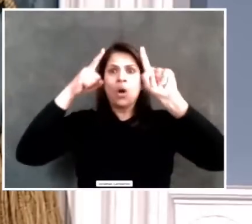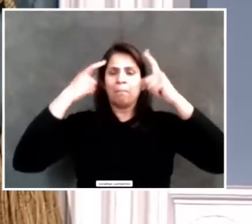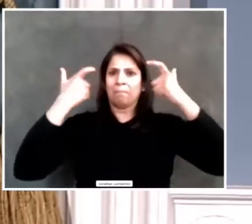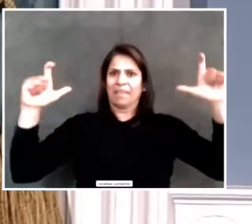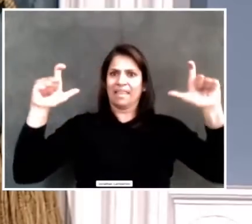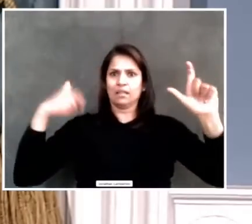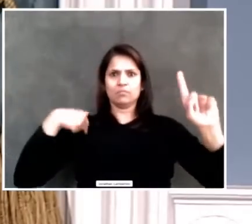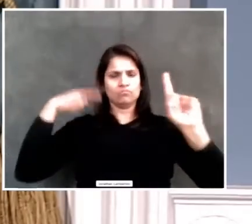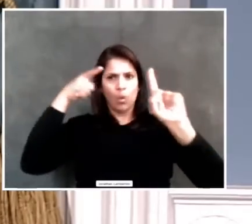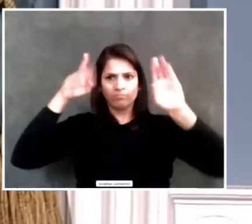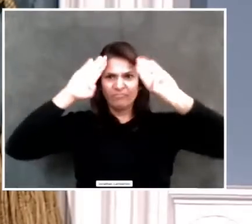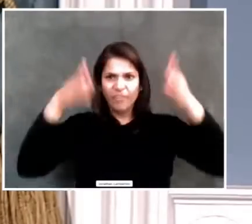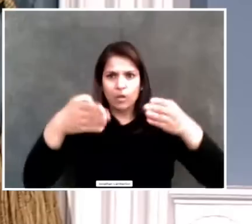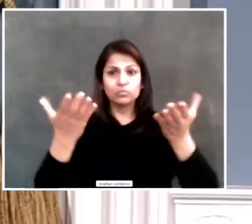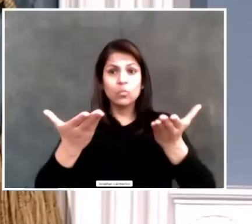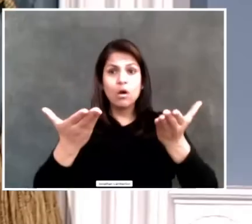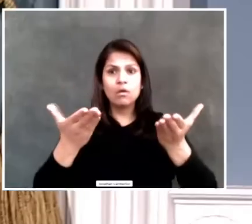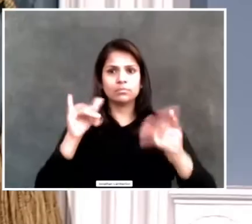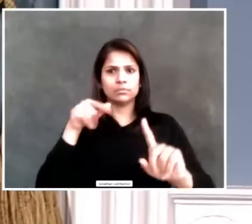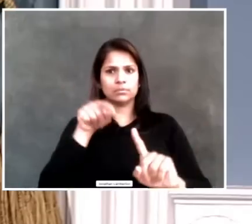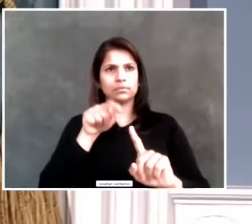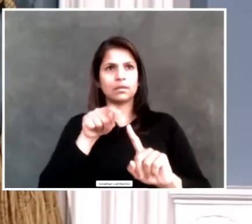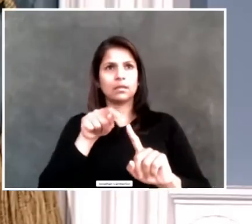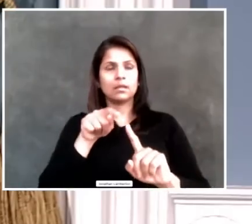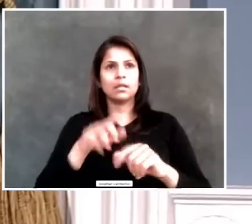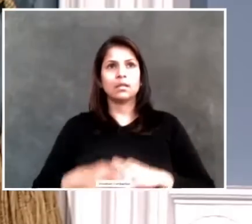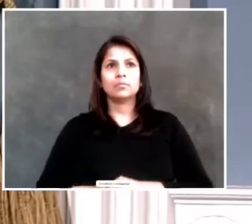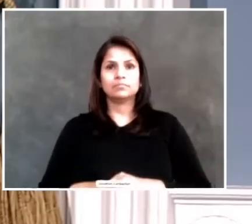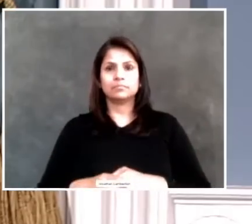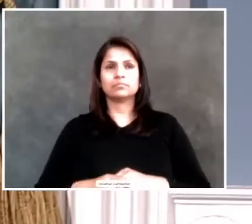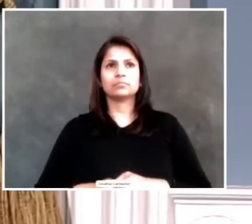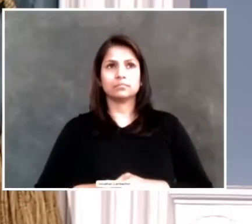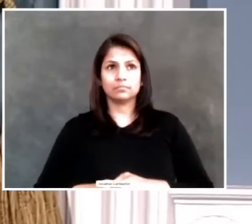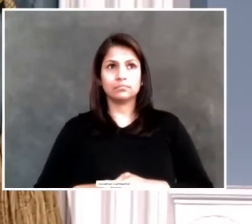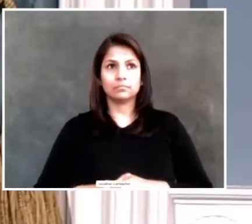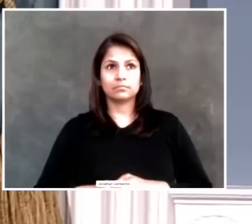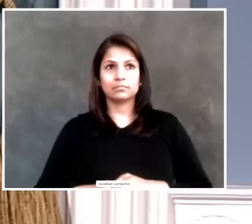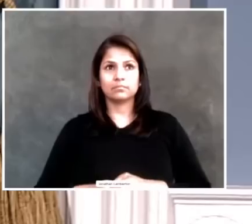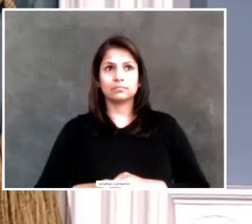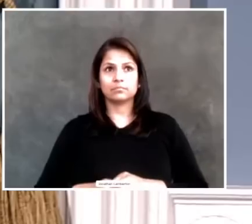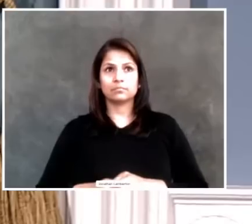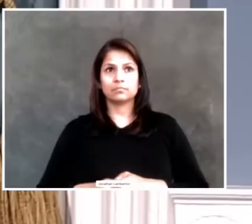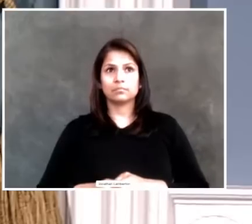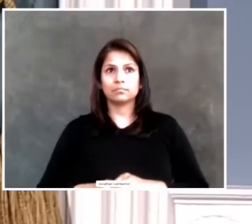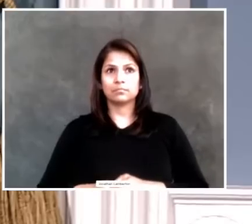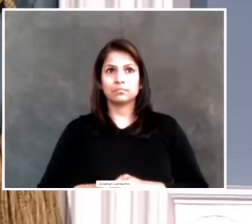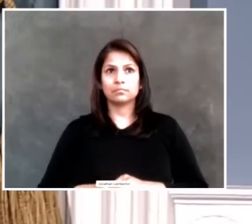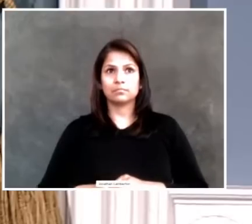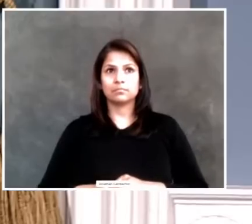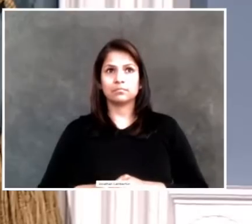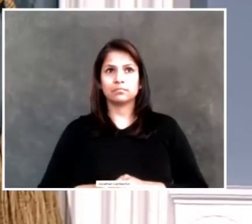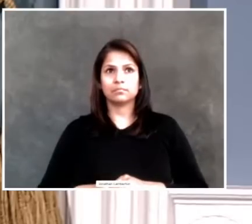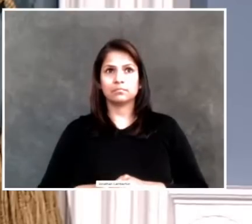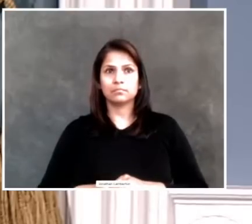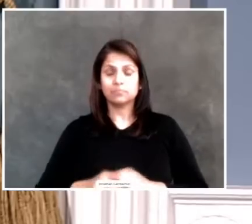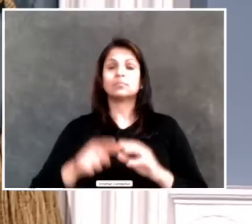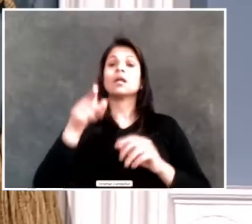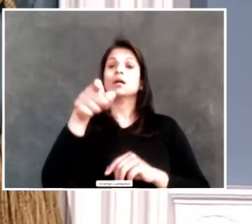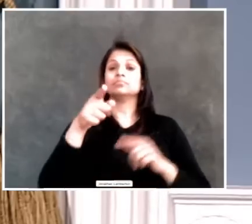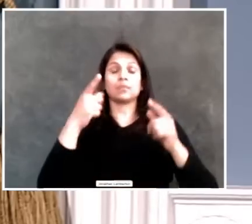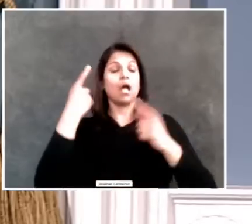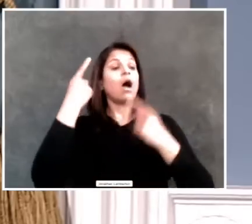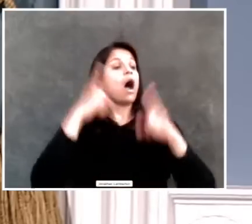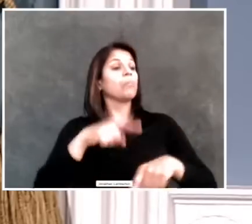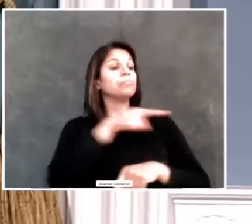counted. I think that as a city, it is part of the healing process to be able to grieve and mourn for all of